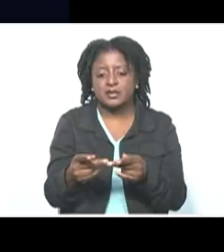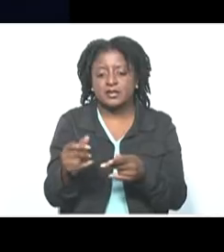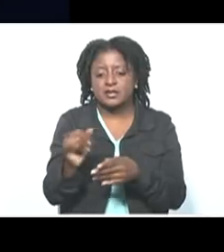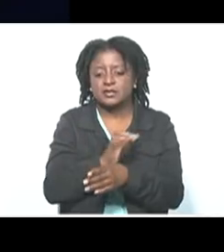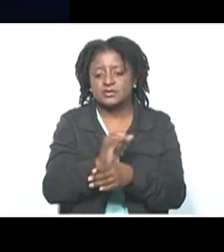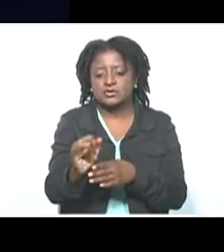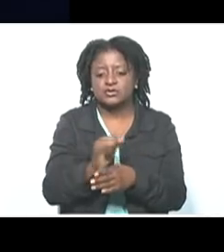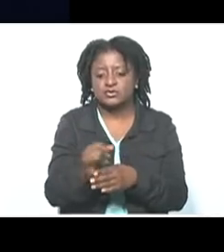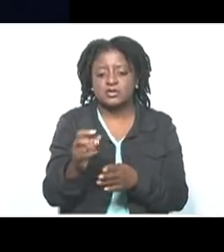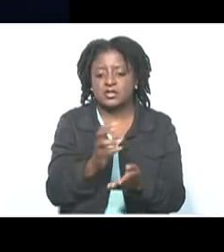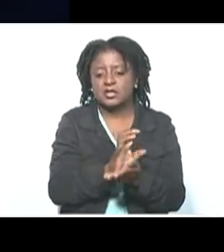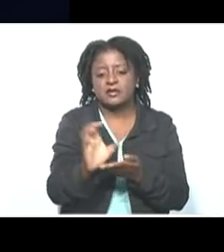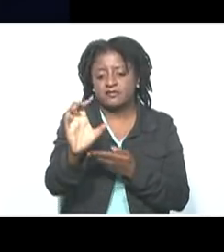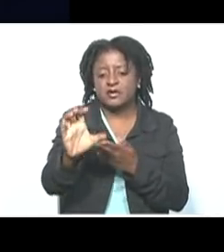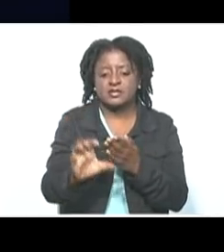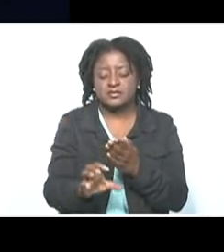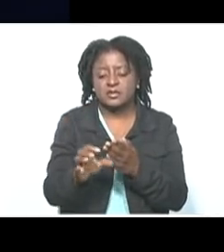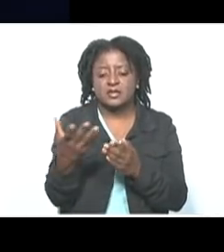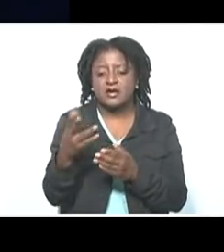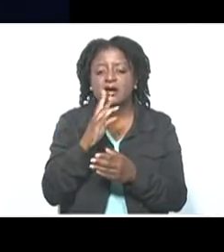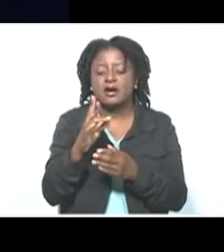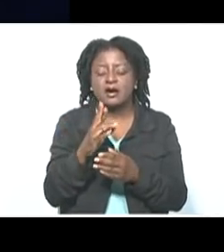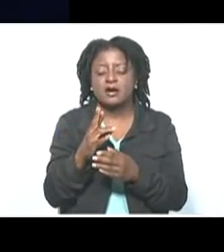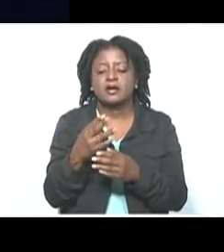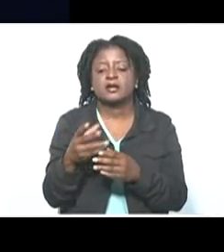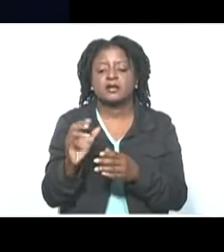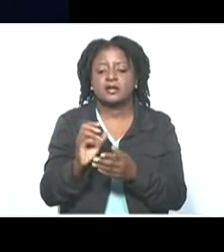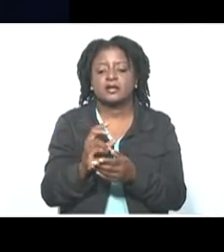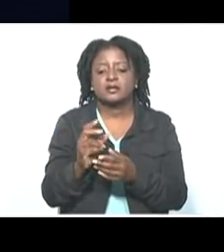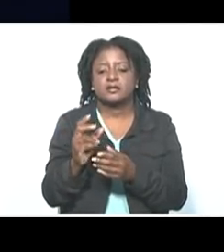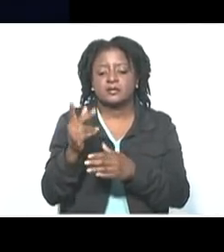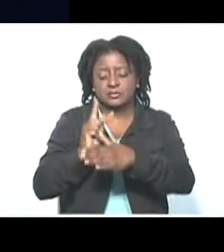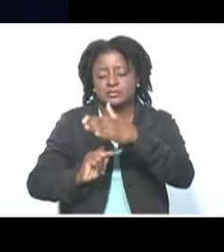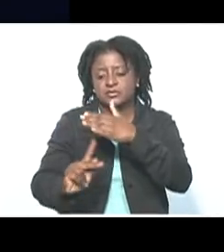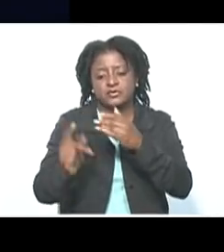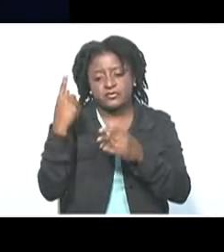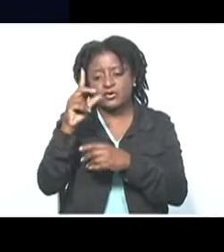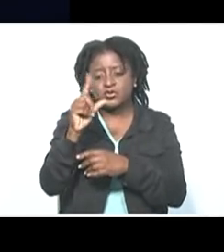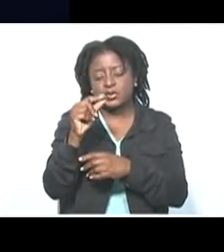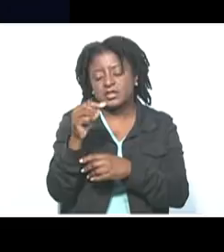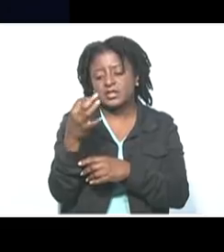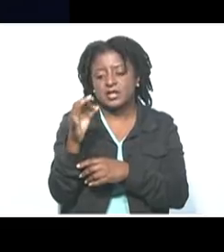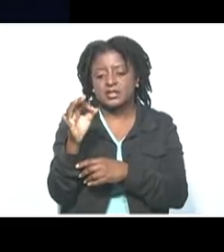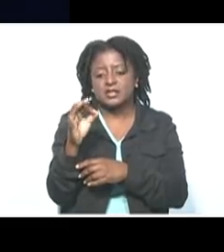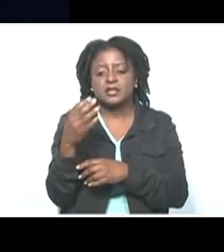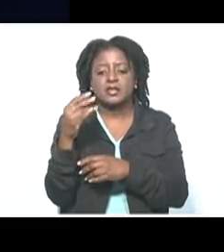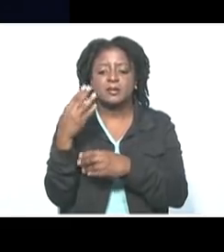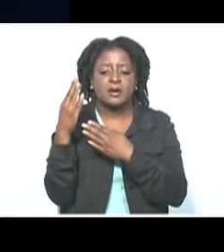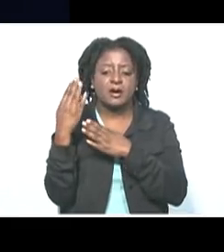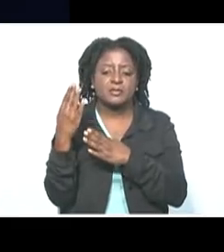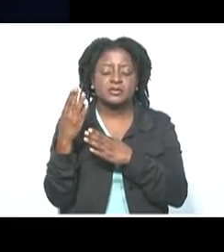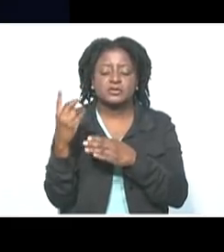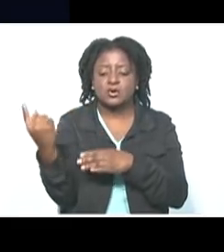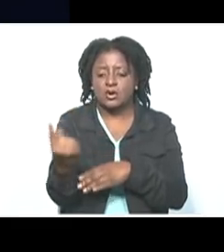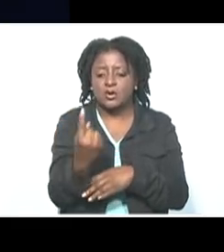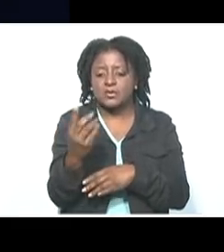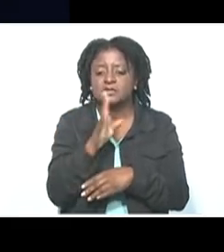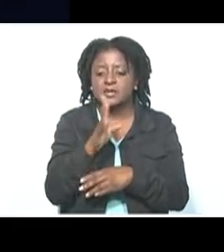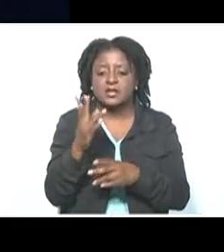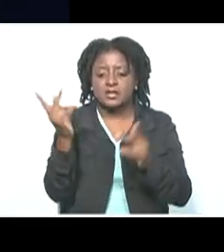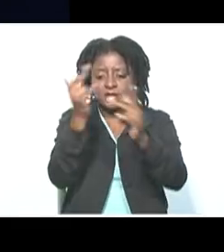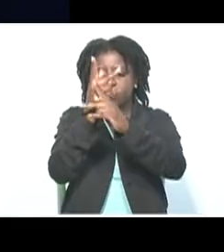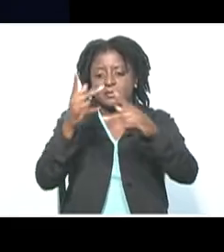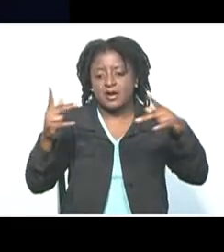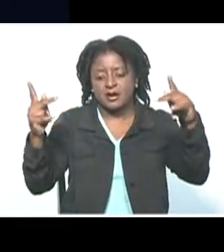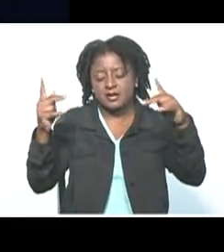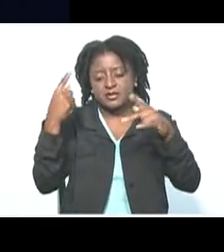accelerated projections for 2019. The Bahamas has always been a paradise for